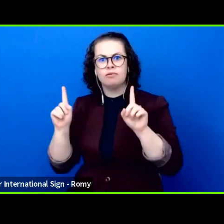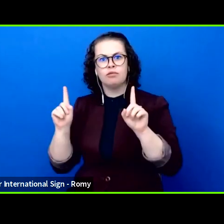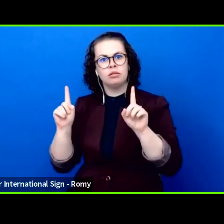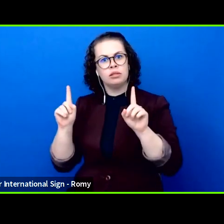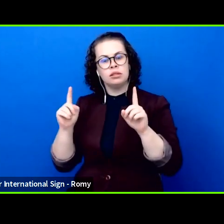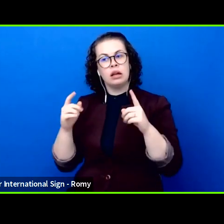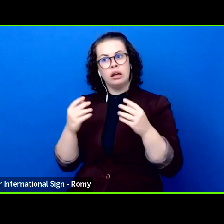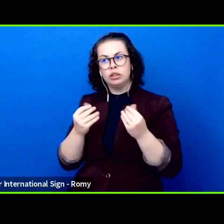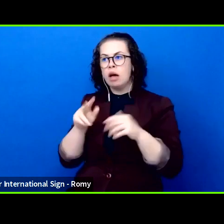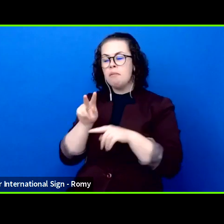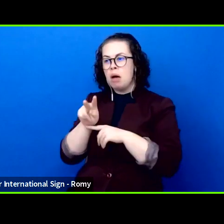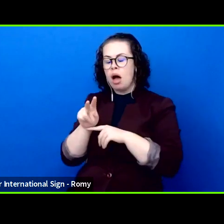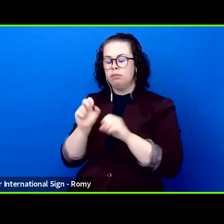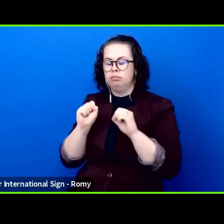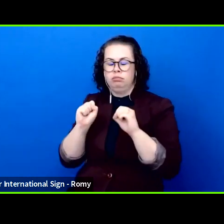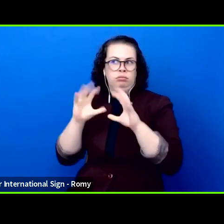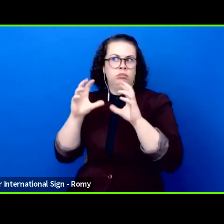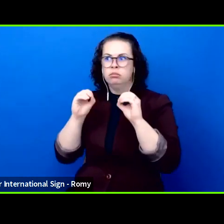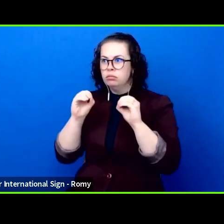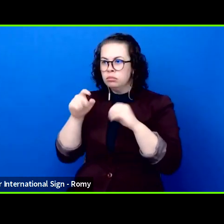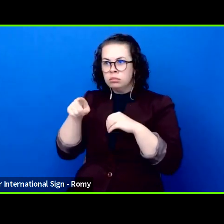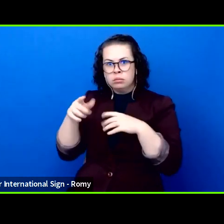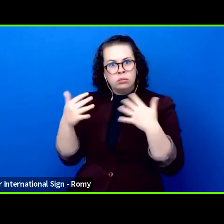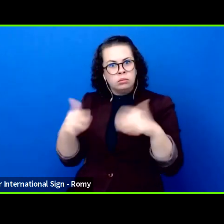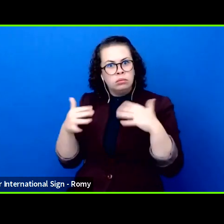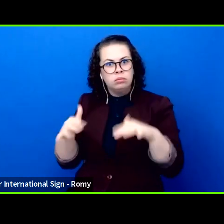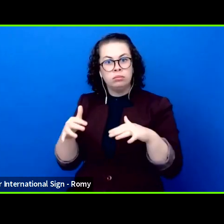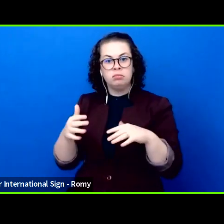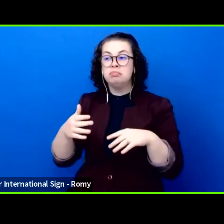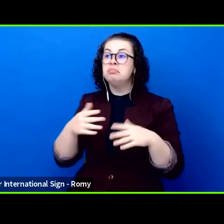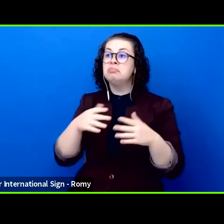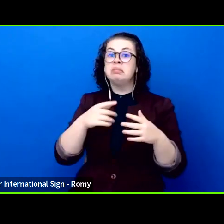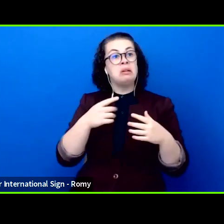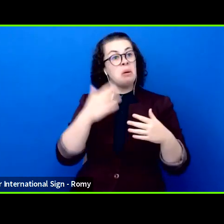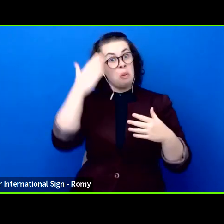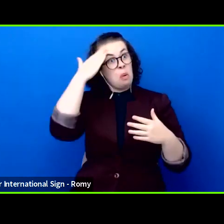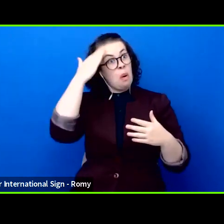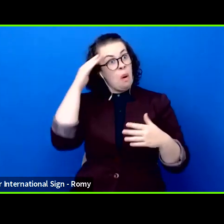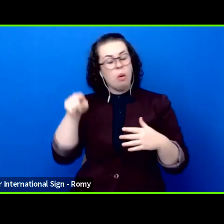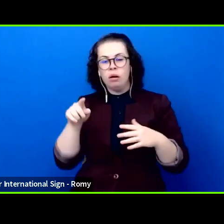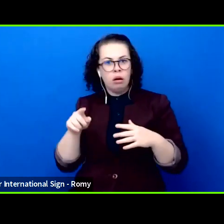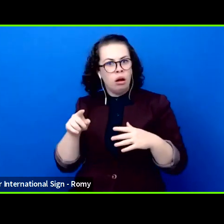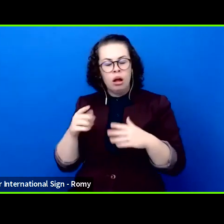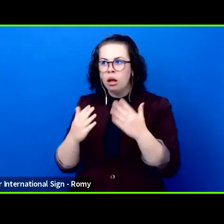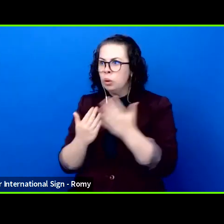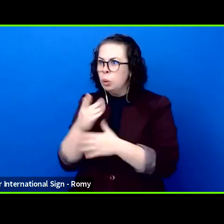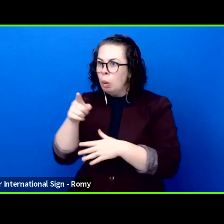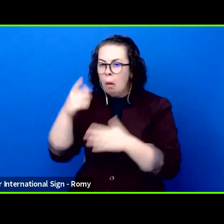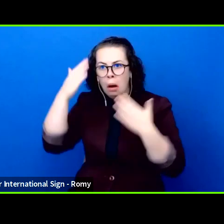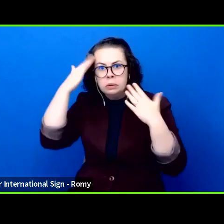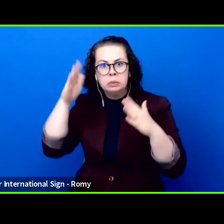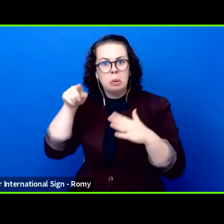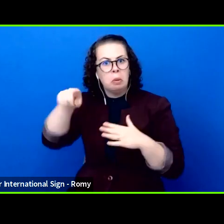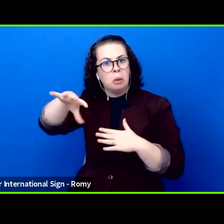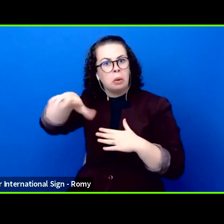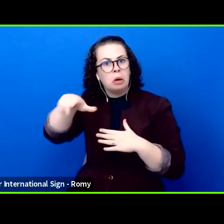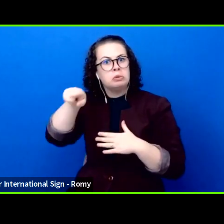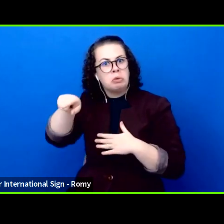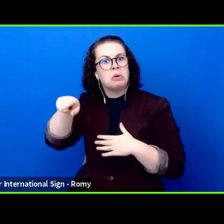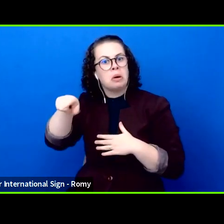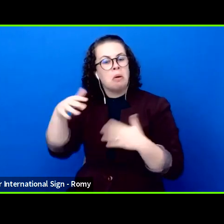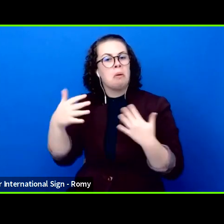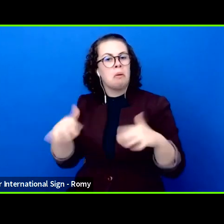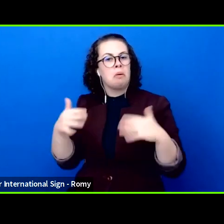and undogmatic this can be. There is, however, one dogma at the festival. One,